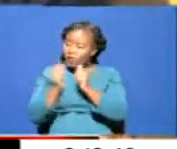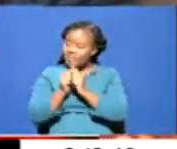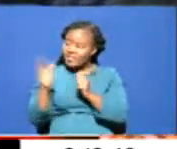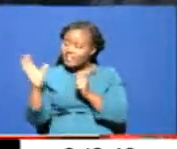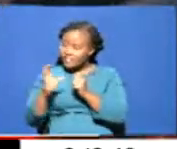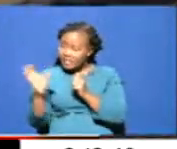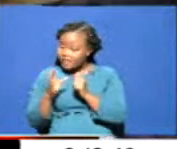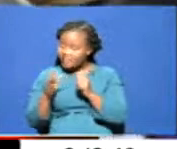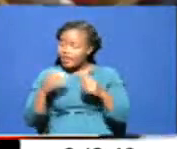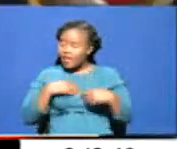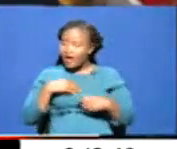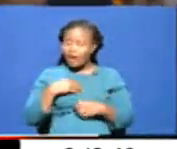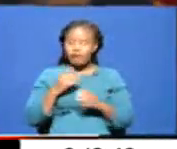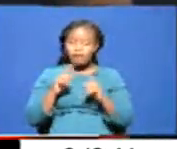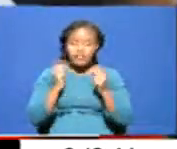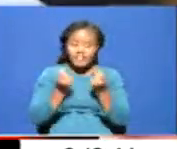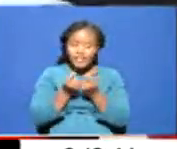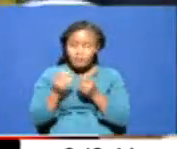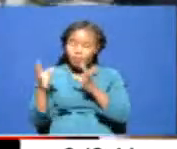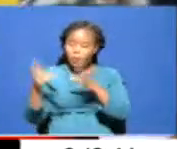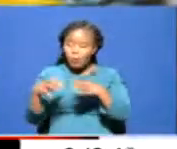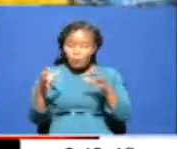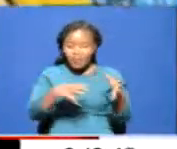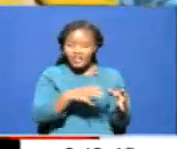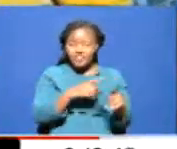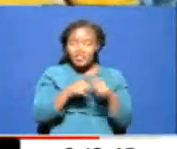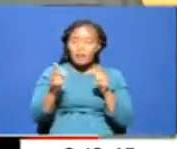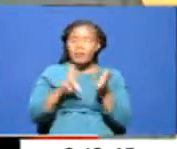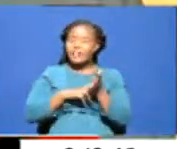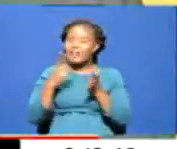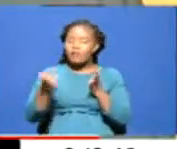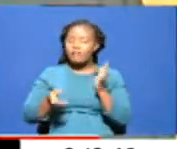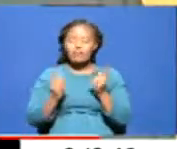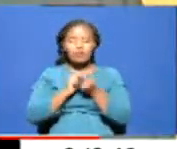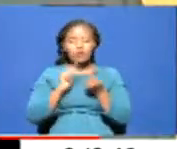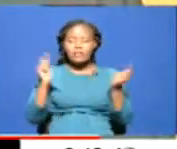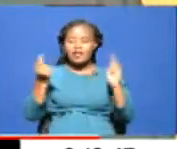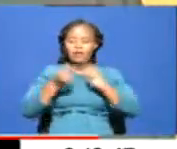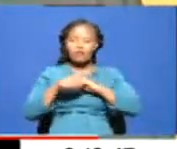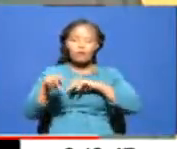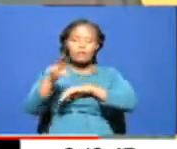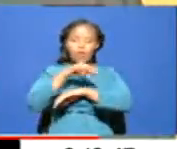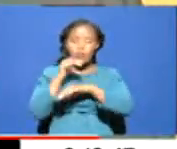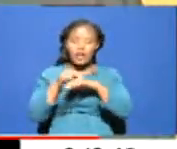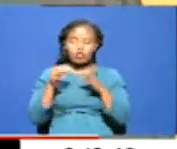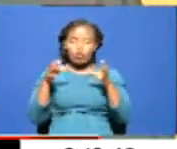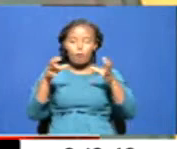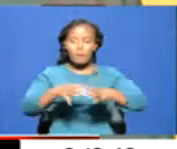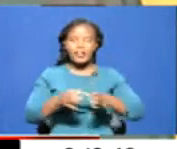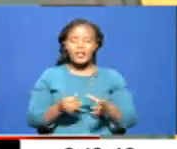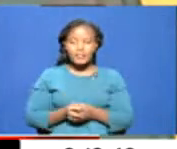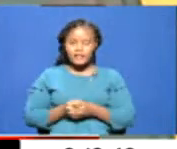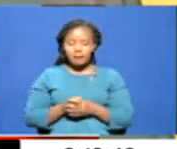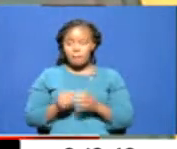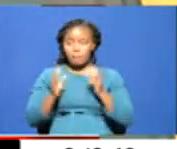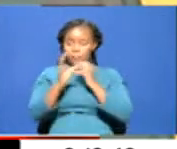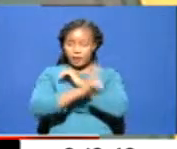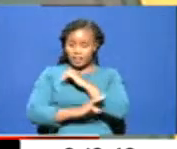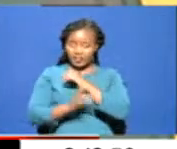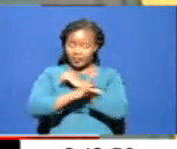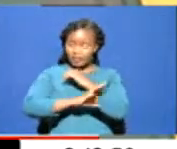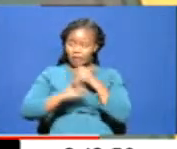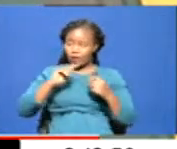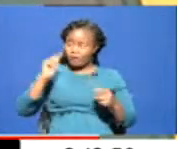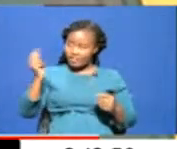outfits which they have failed to transform into national outfits. Hii nchi yetu ya Kenya,